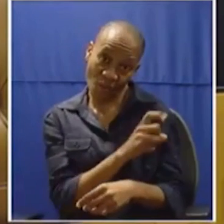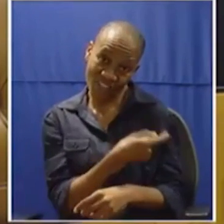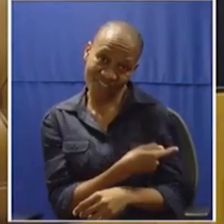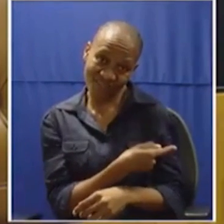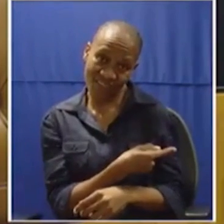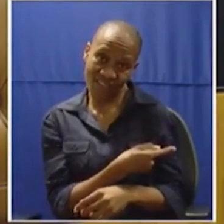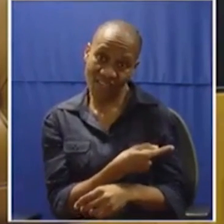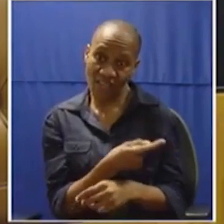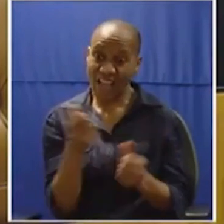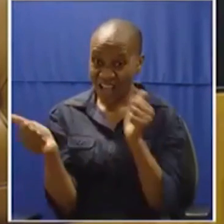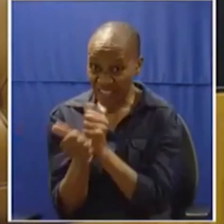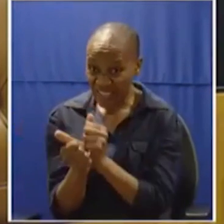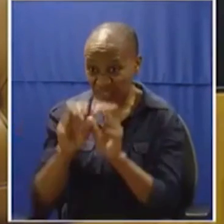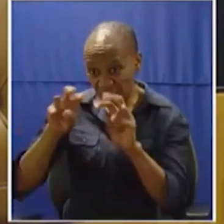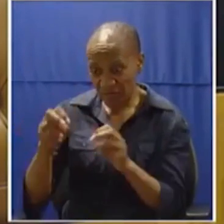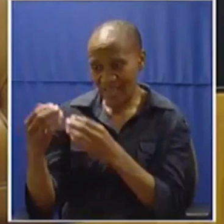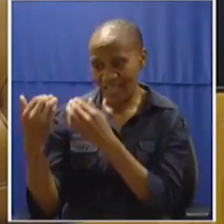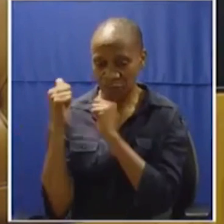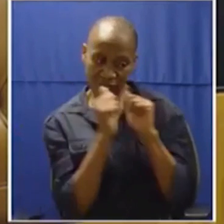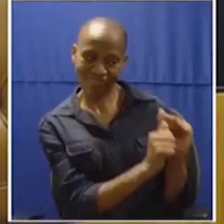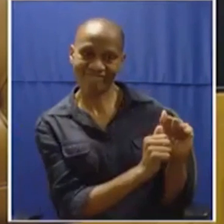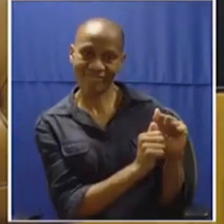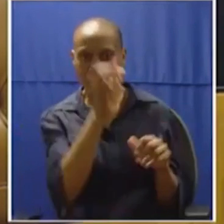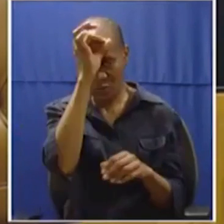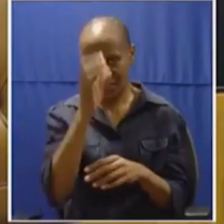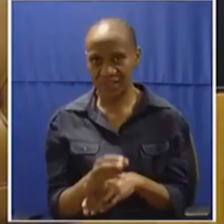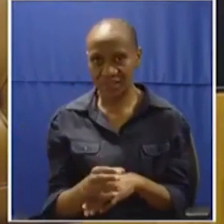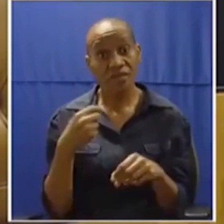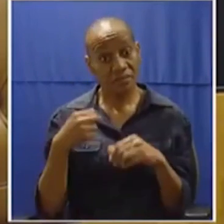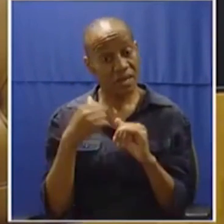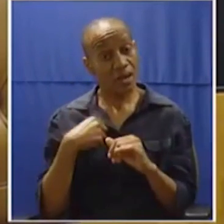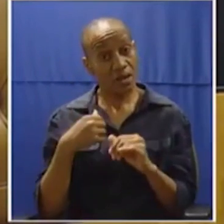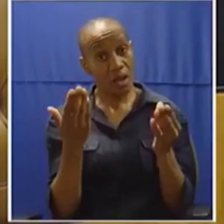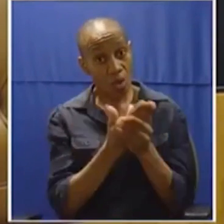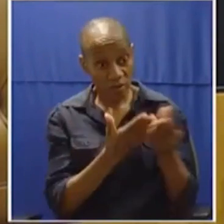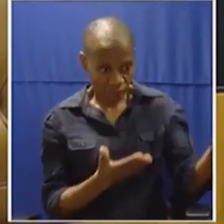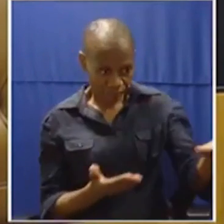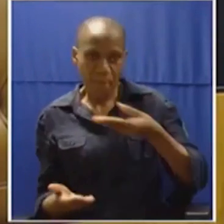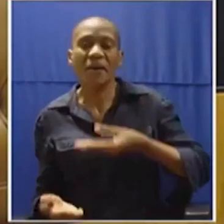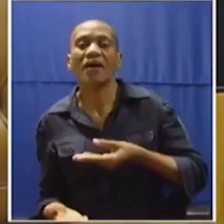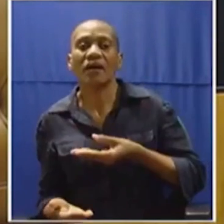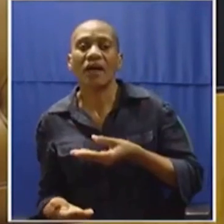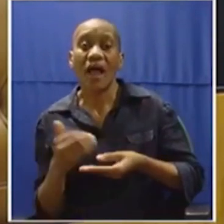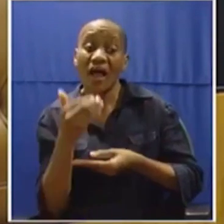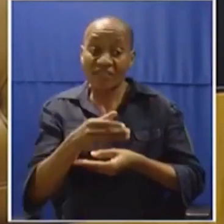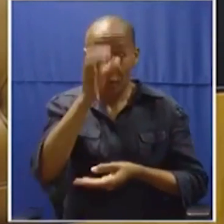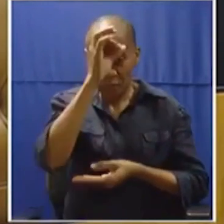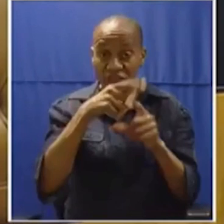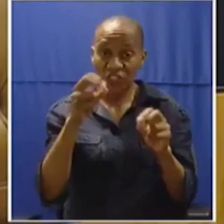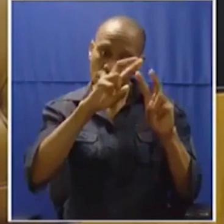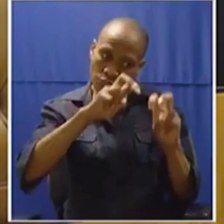police. We receive dockets following investigations conducted by the